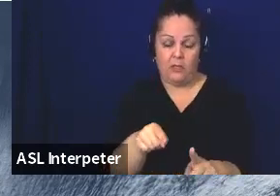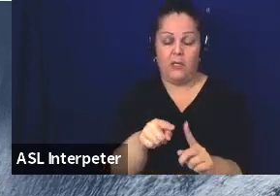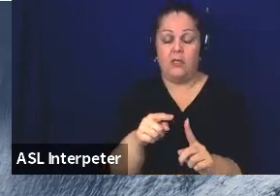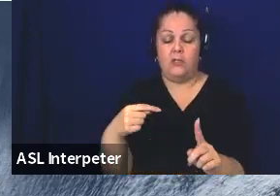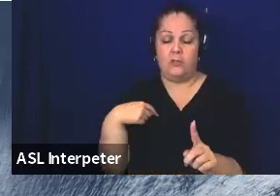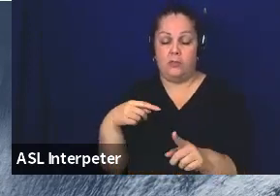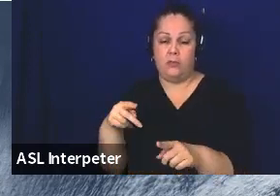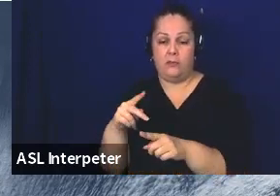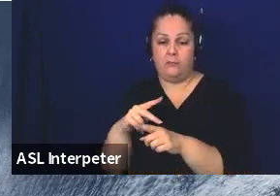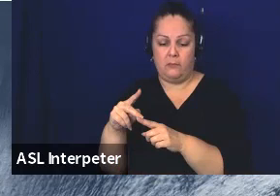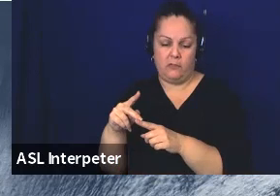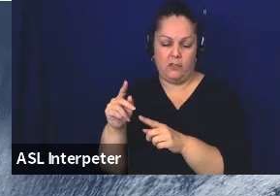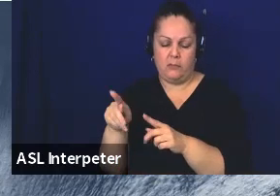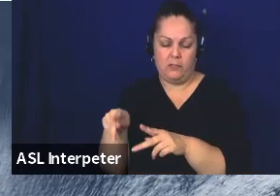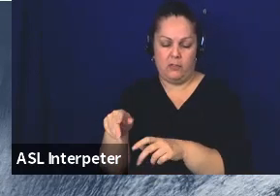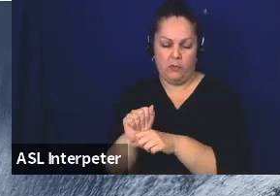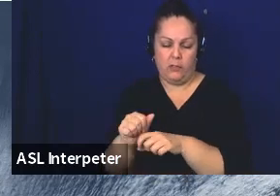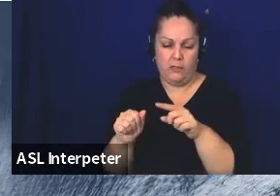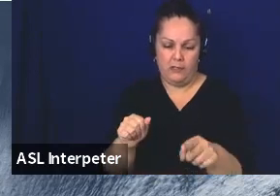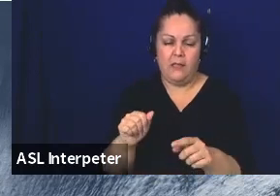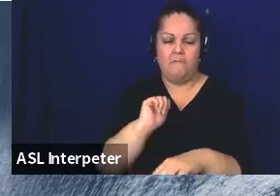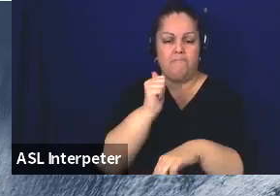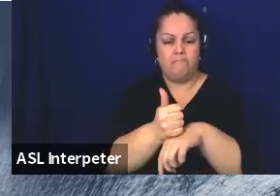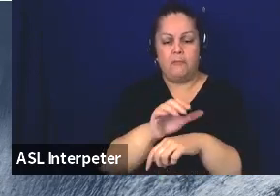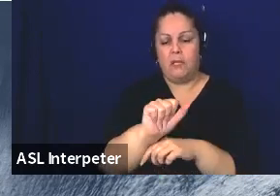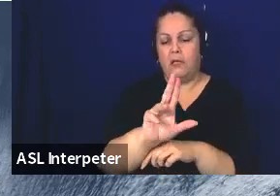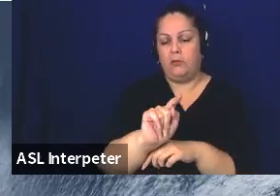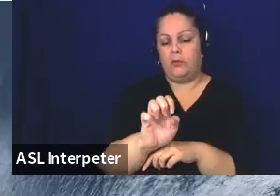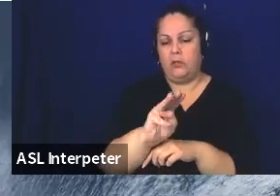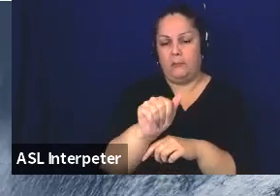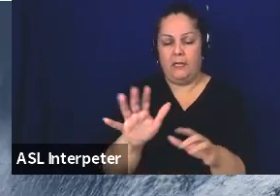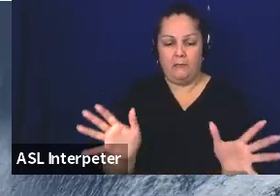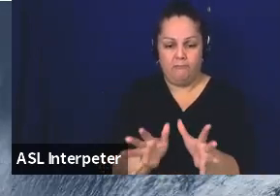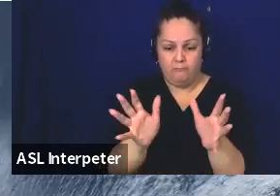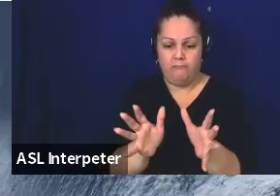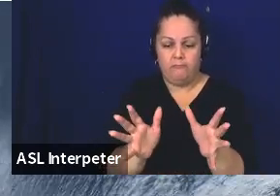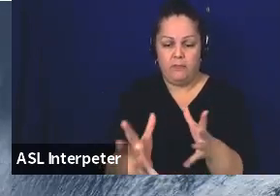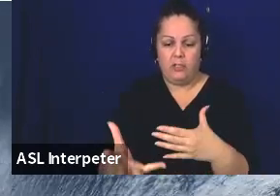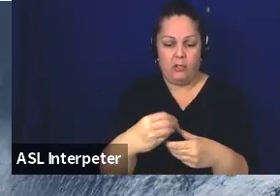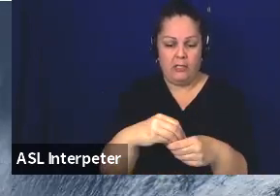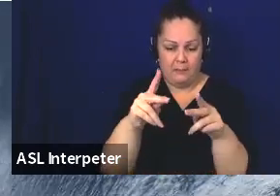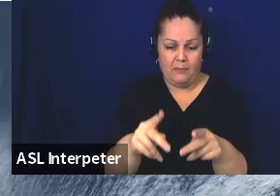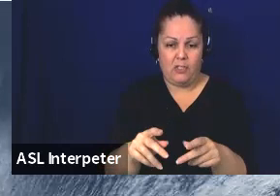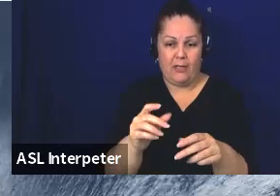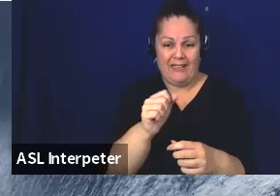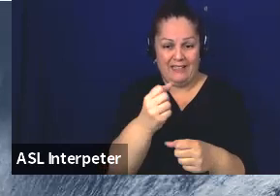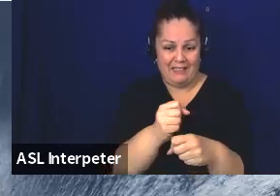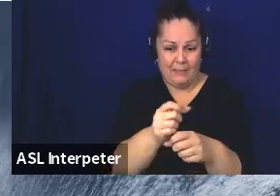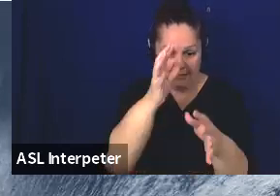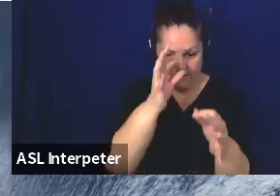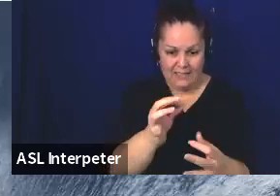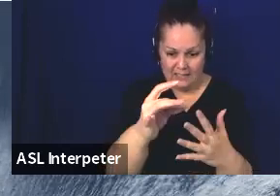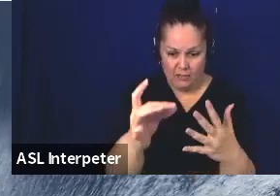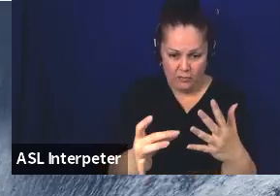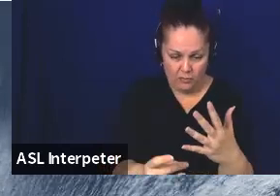stakeholder is encouraging autonomy and actively is incorporating the individual in the choice of crisis